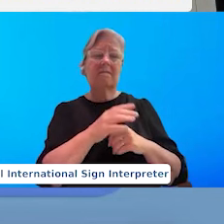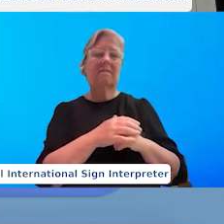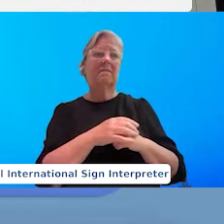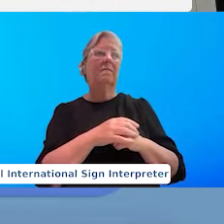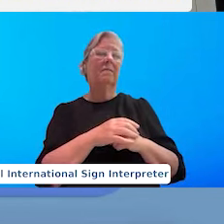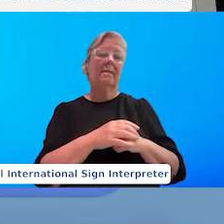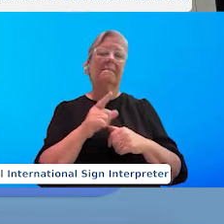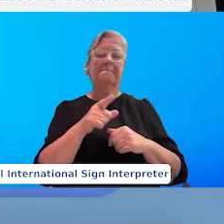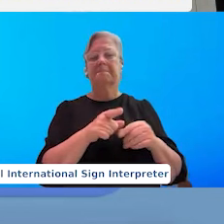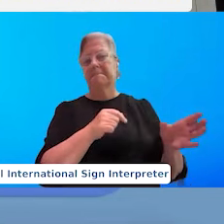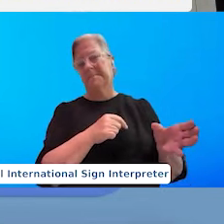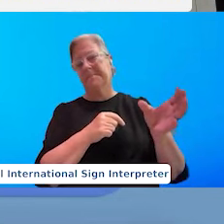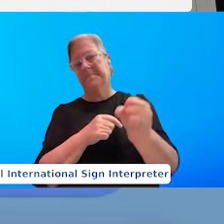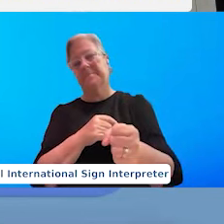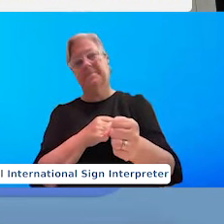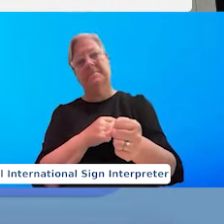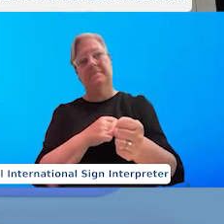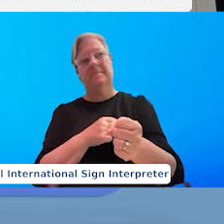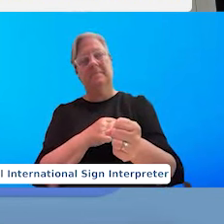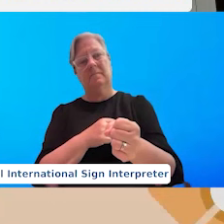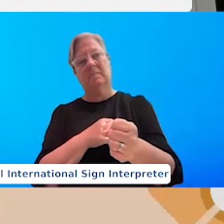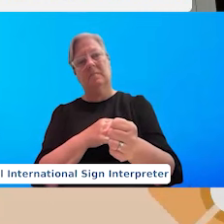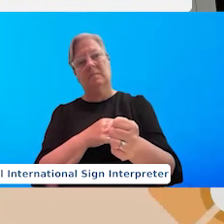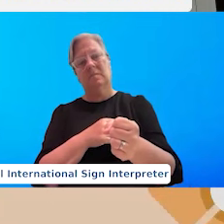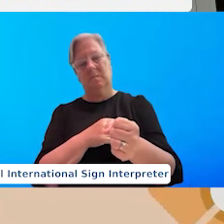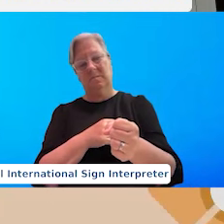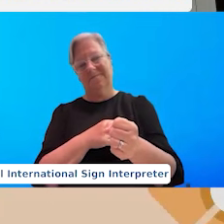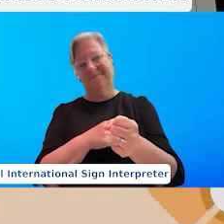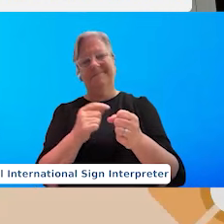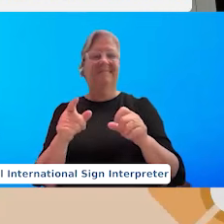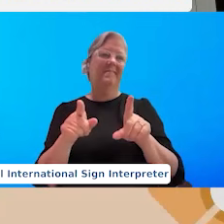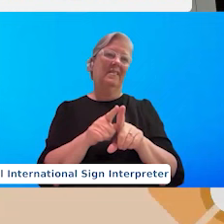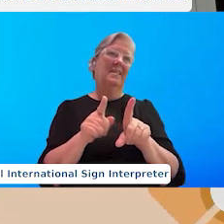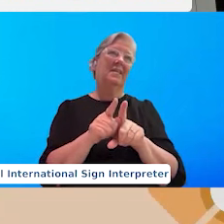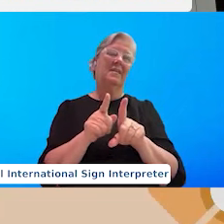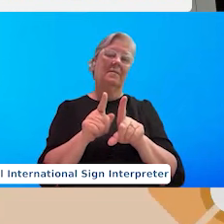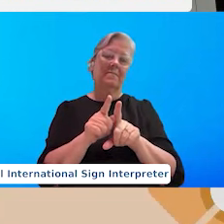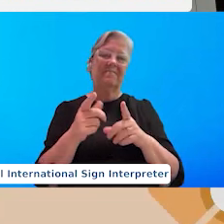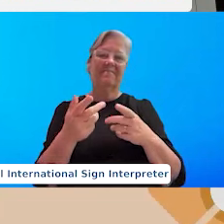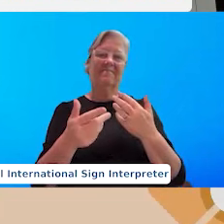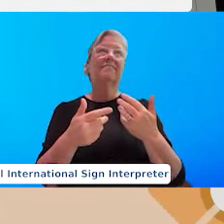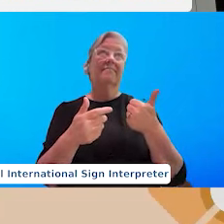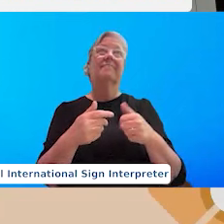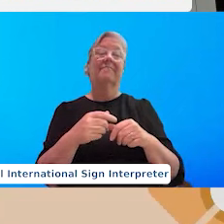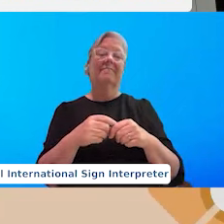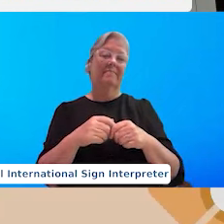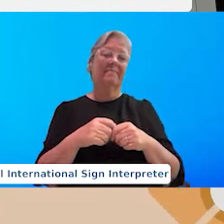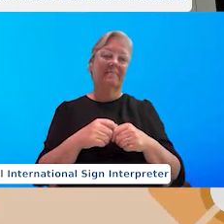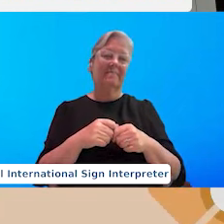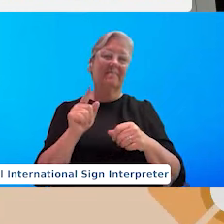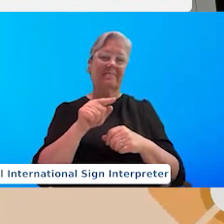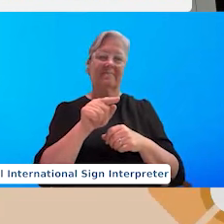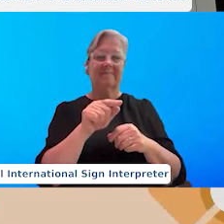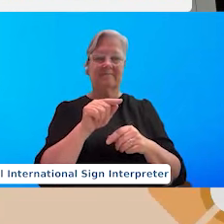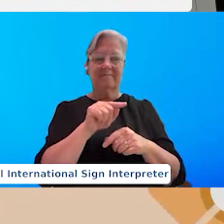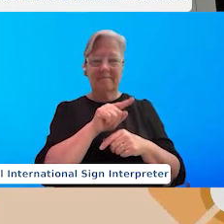And these are some of the successful stories, right? And person